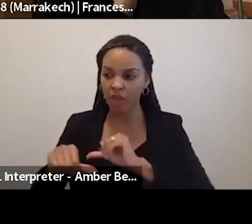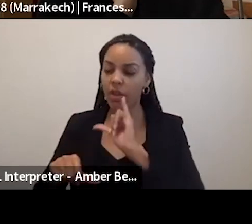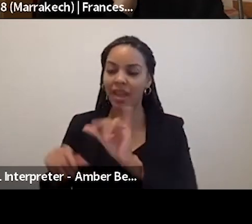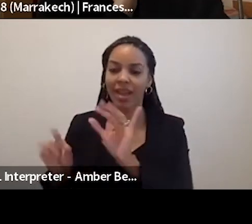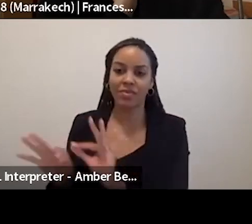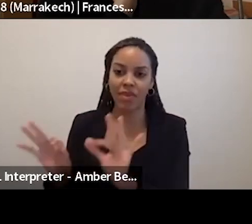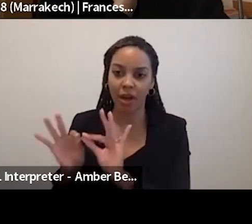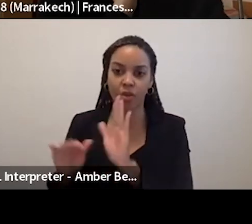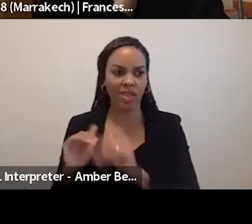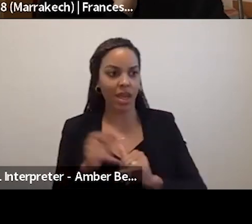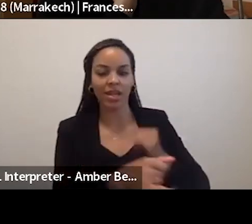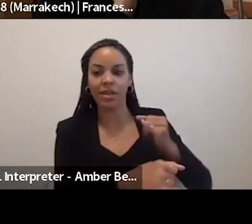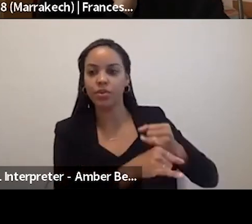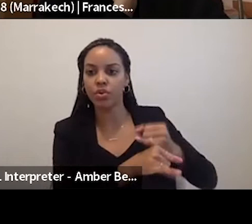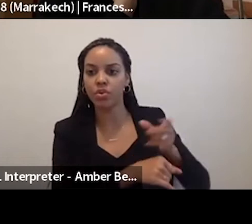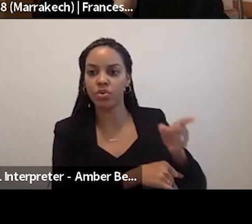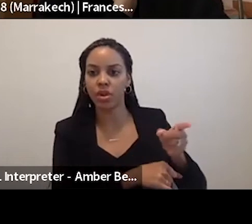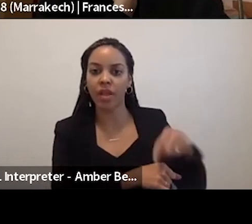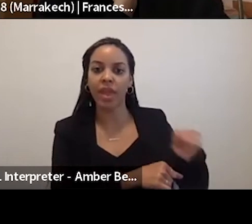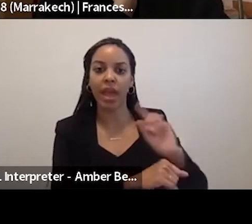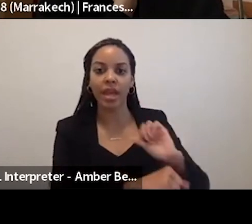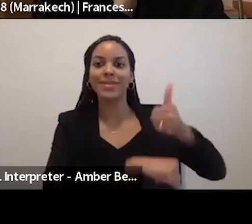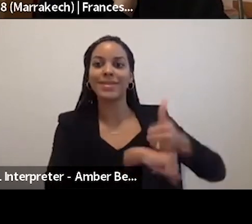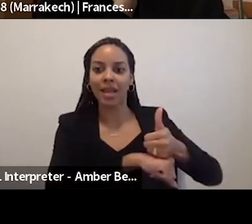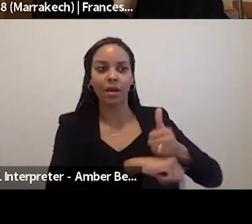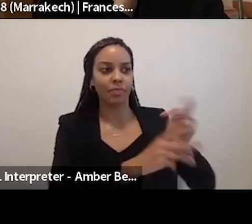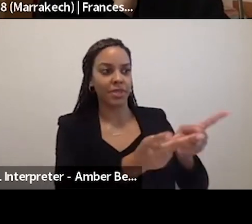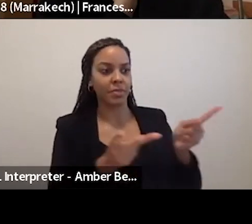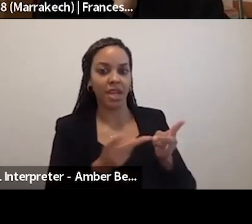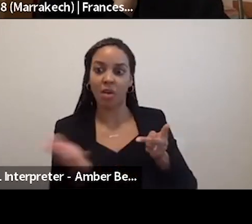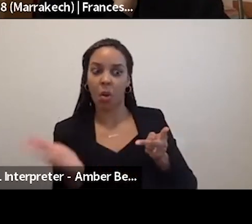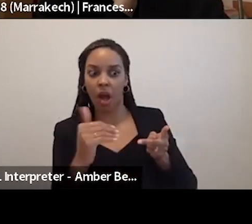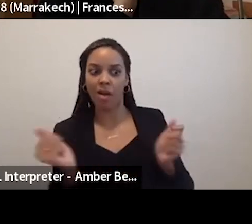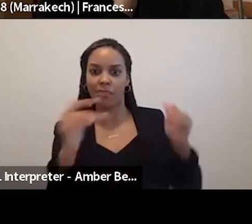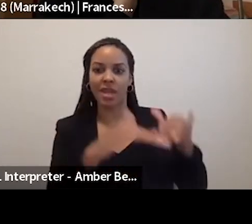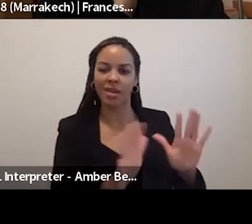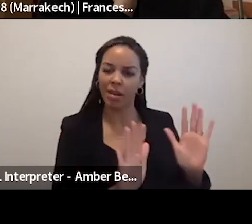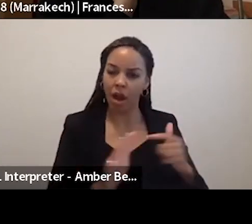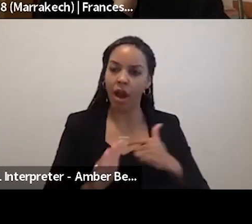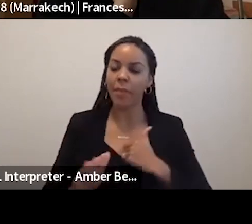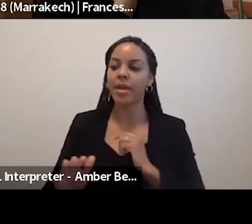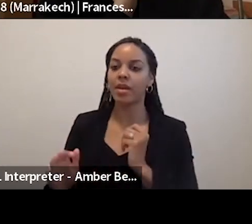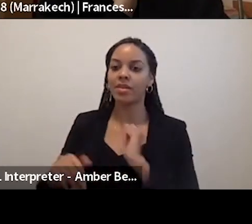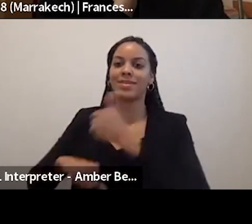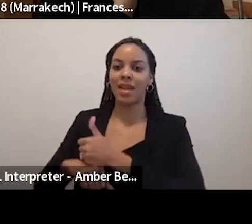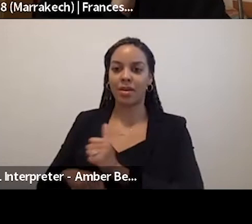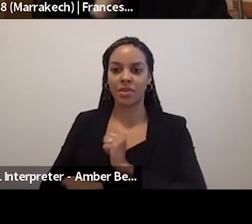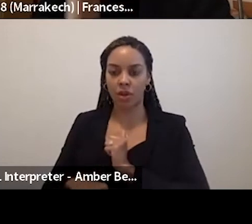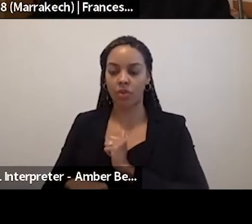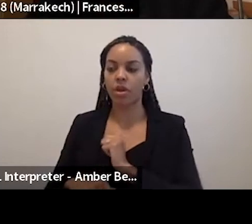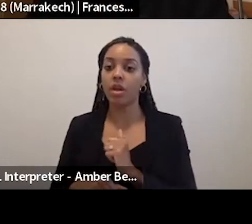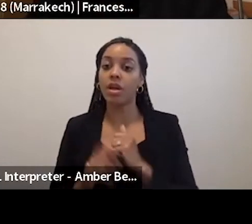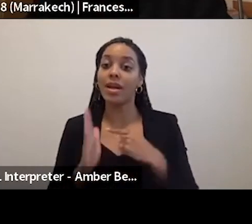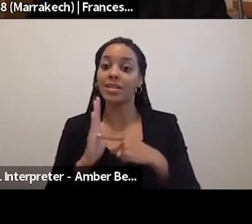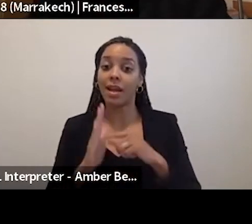often, create the space for us to meet one another. So for example, the artist Sandra Perry has helped